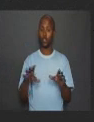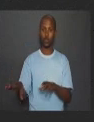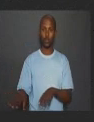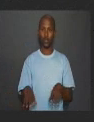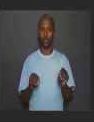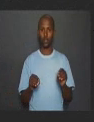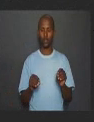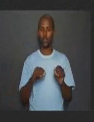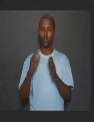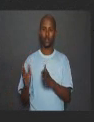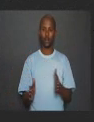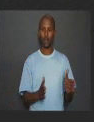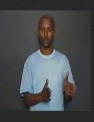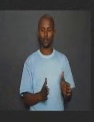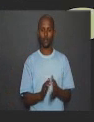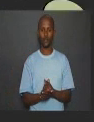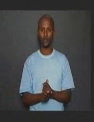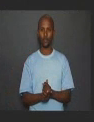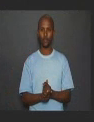Students, let's get ready.